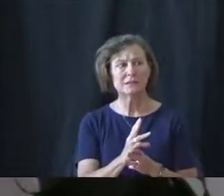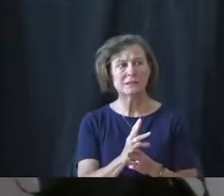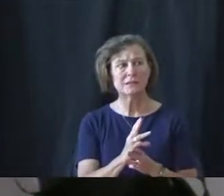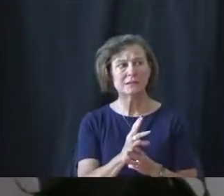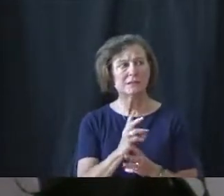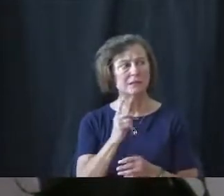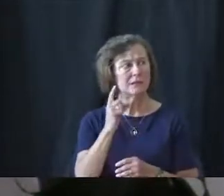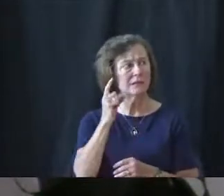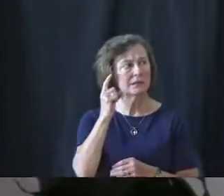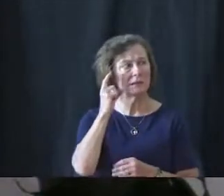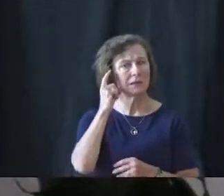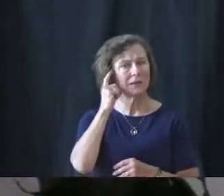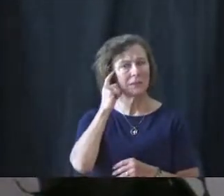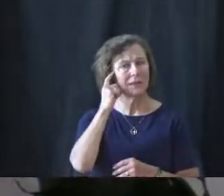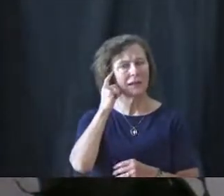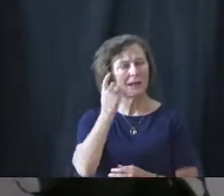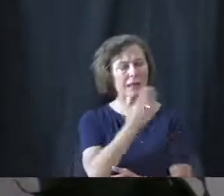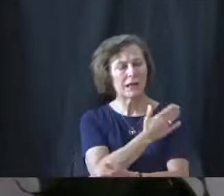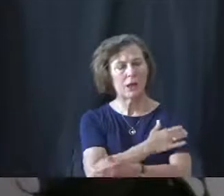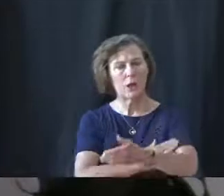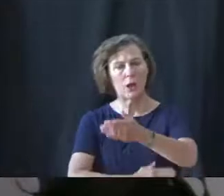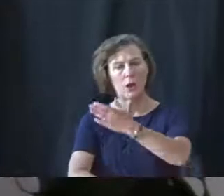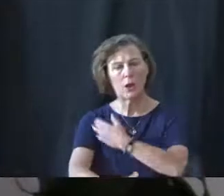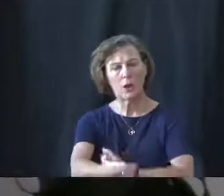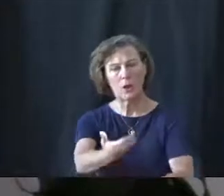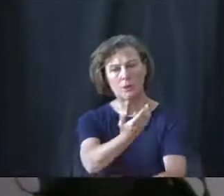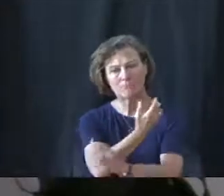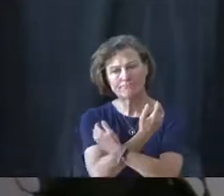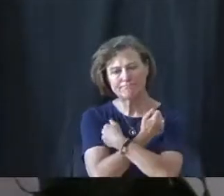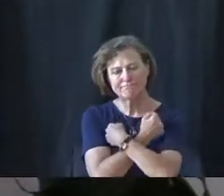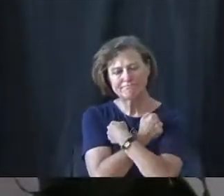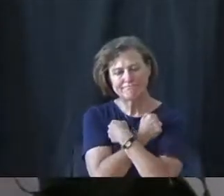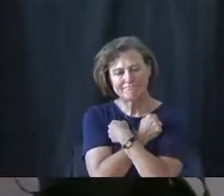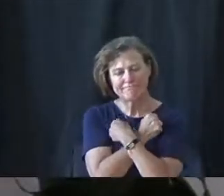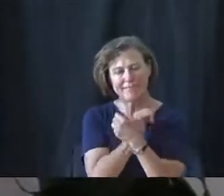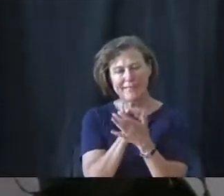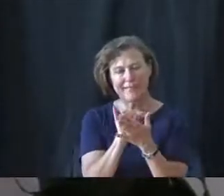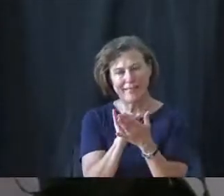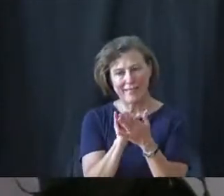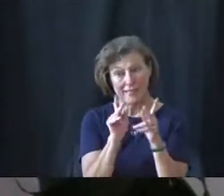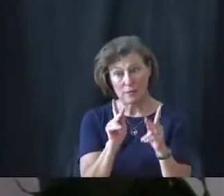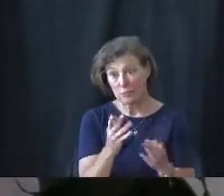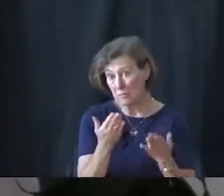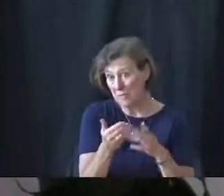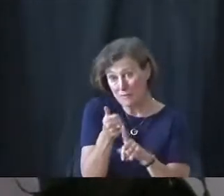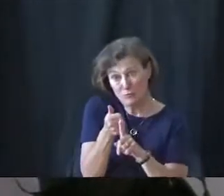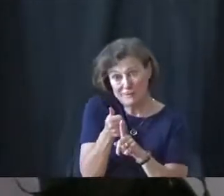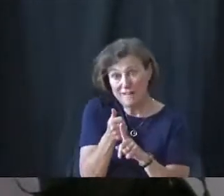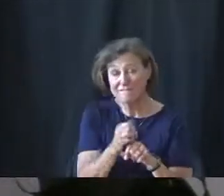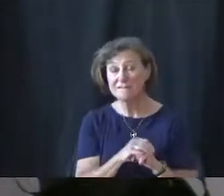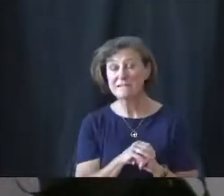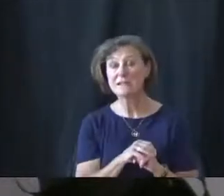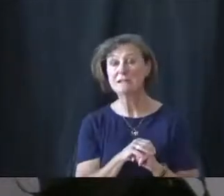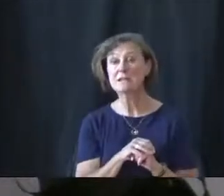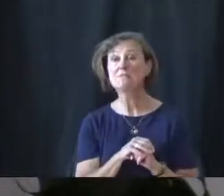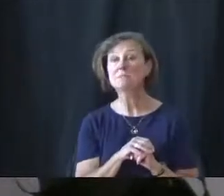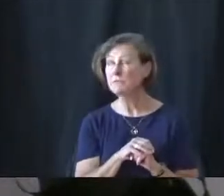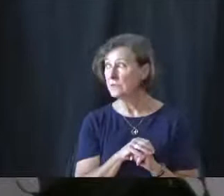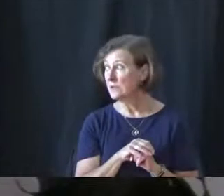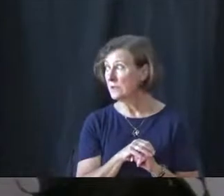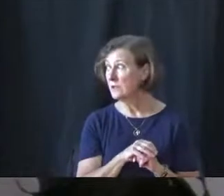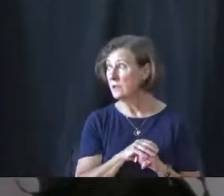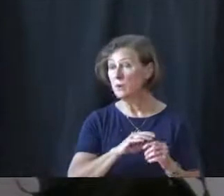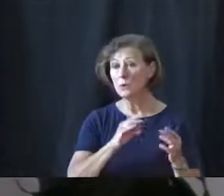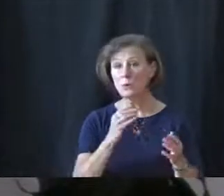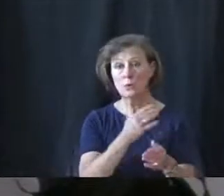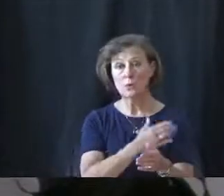Mentally wrap your arms around that person. It might be yourself. Wrap your